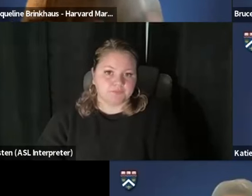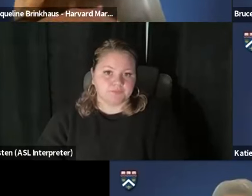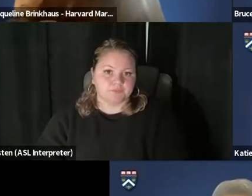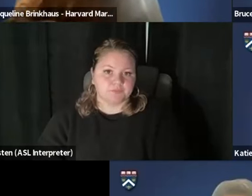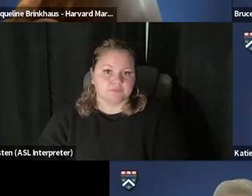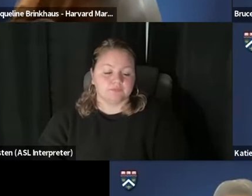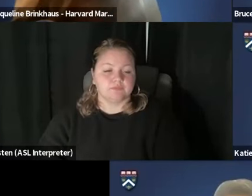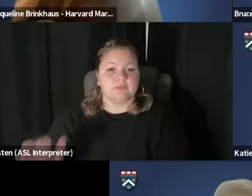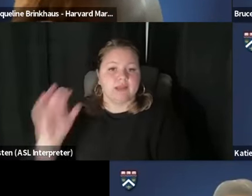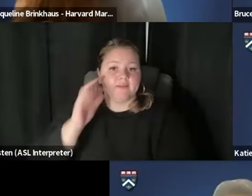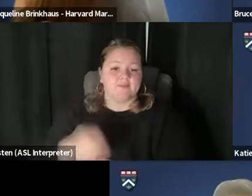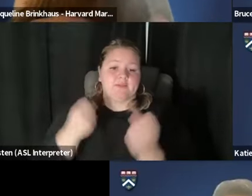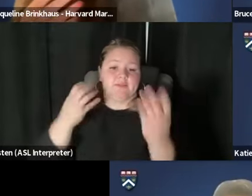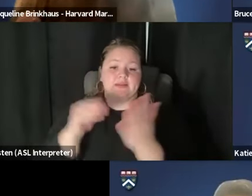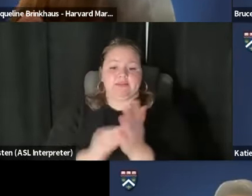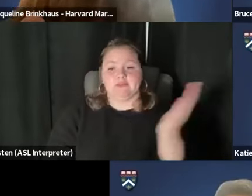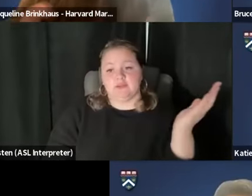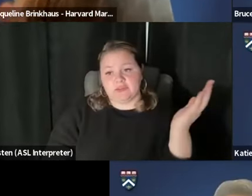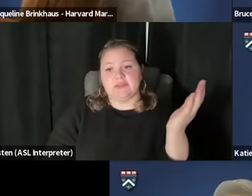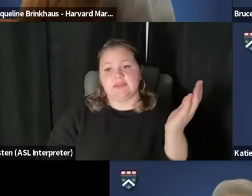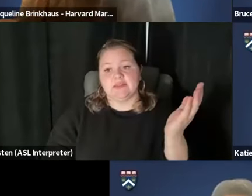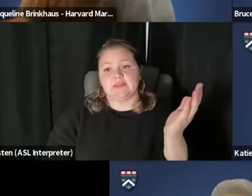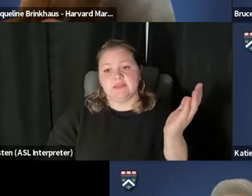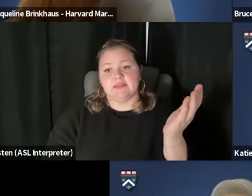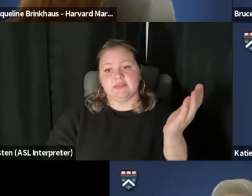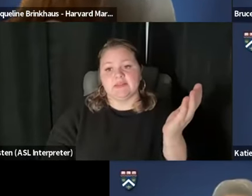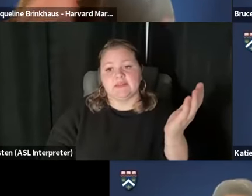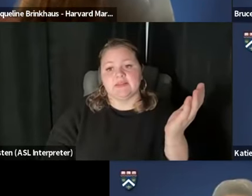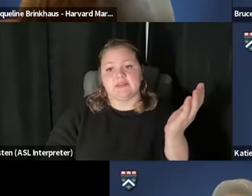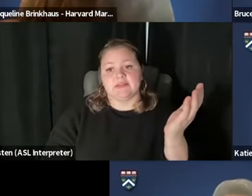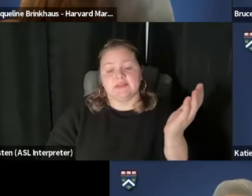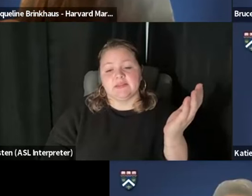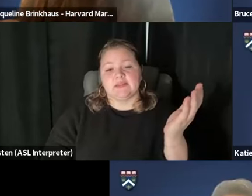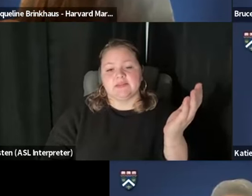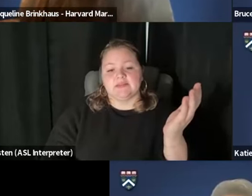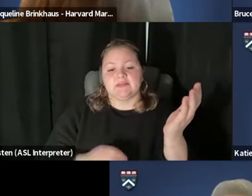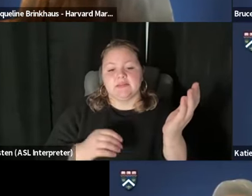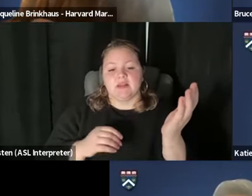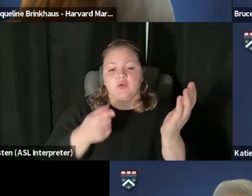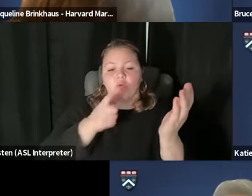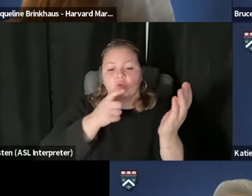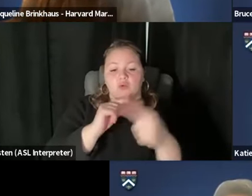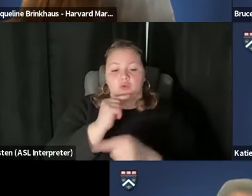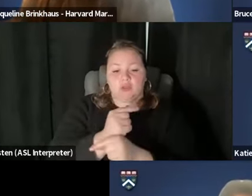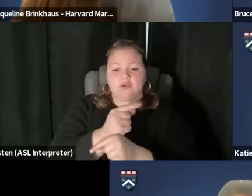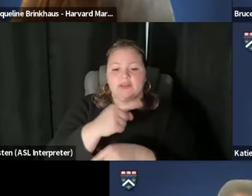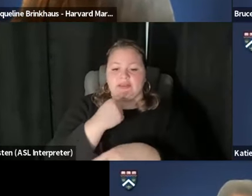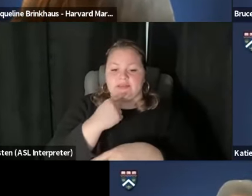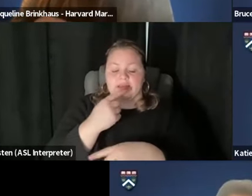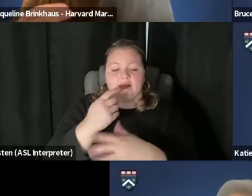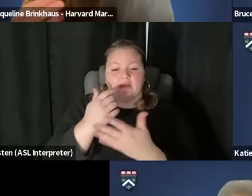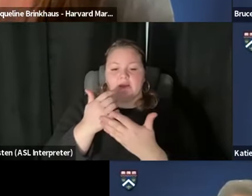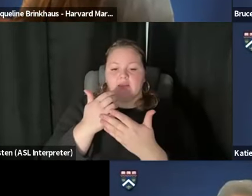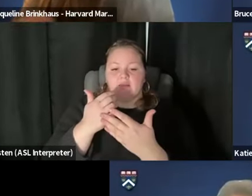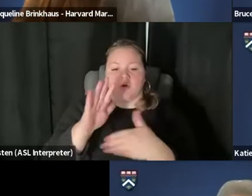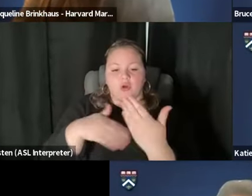you, Katie. And I hear from so many of our students that, you know, they graduate with the help of all of our resources or academic advisors. They